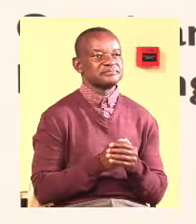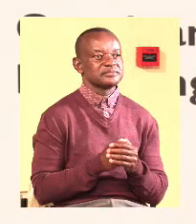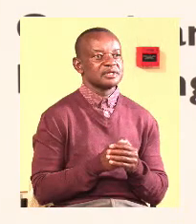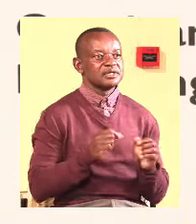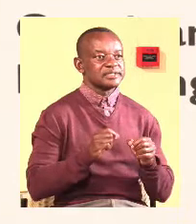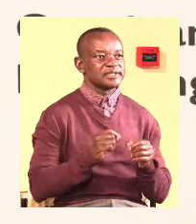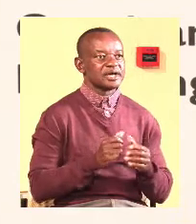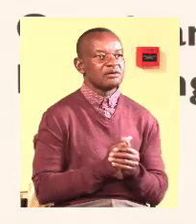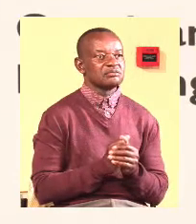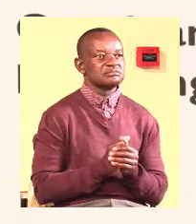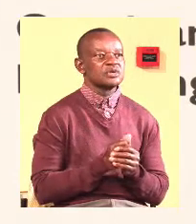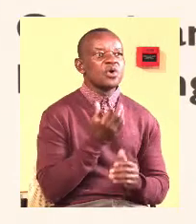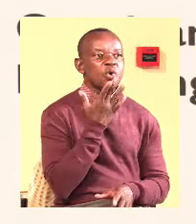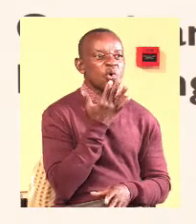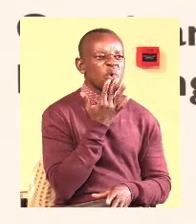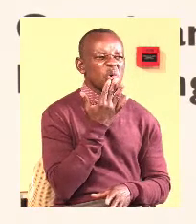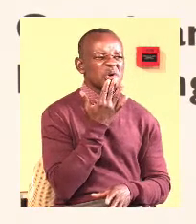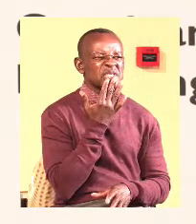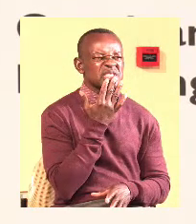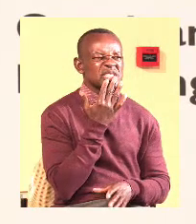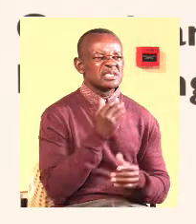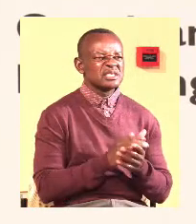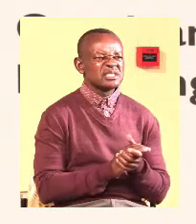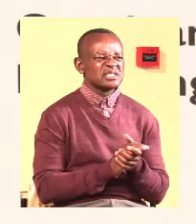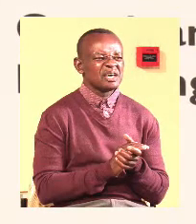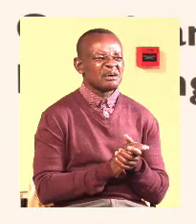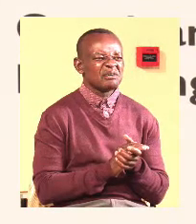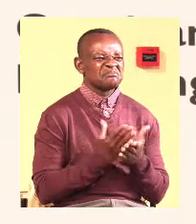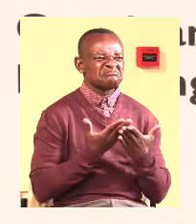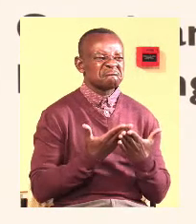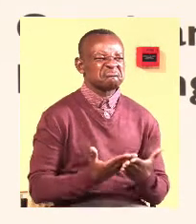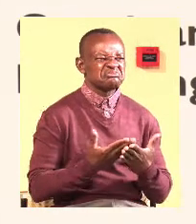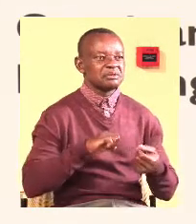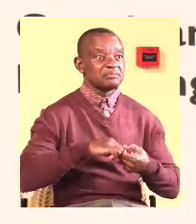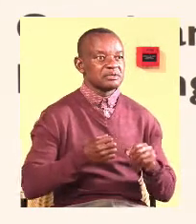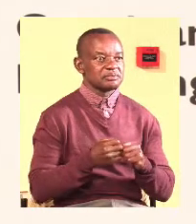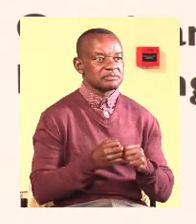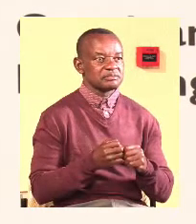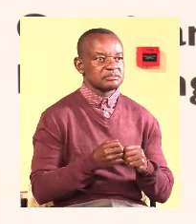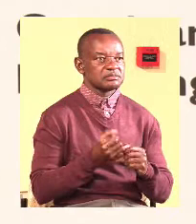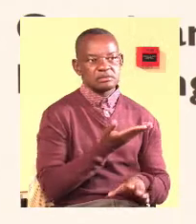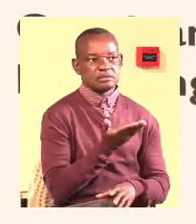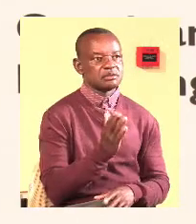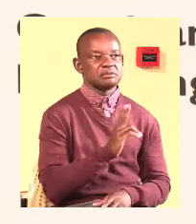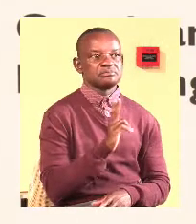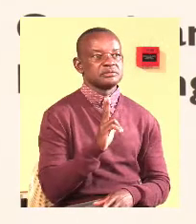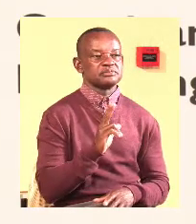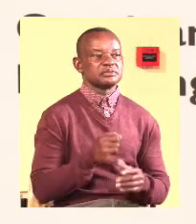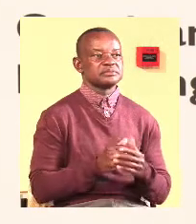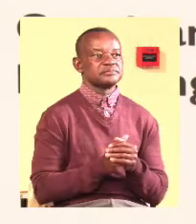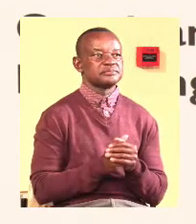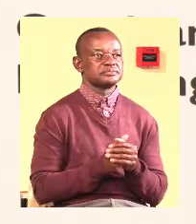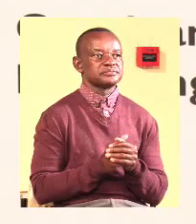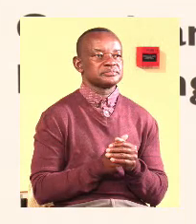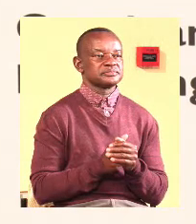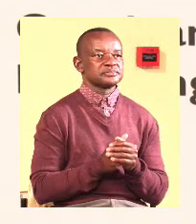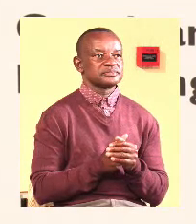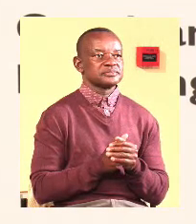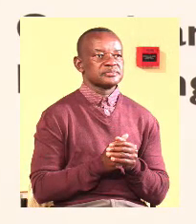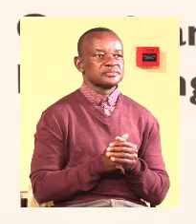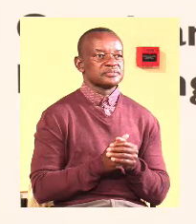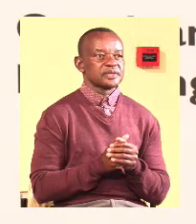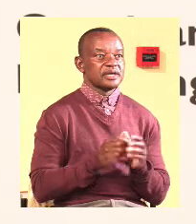community, by the community, and at the end of the day, they suffer the consequence. So in this particular case, if I have to relate now to the